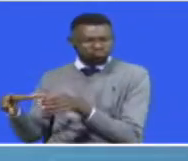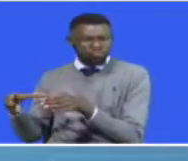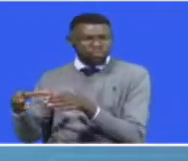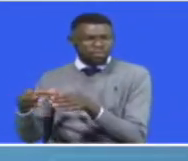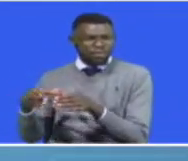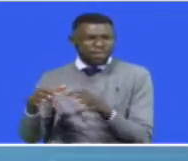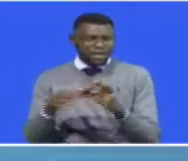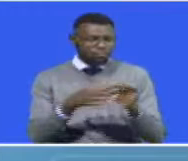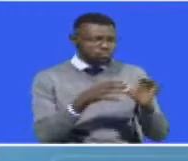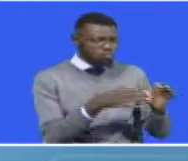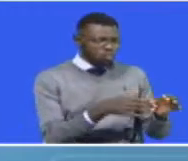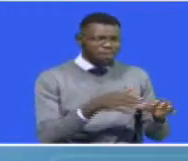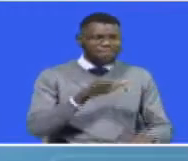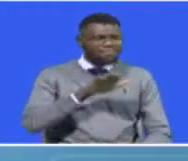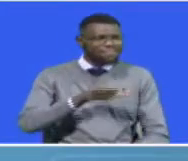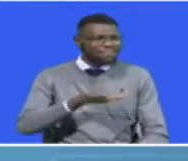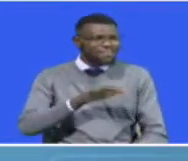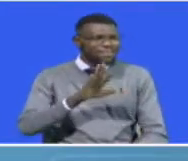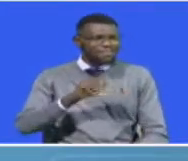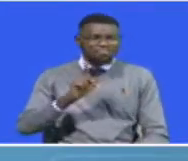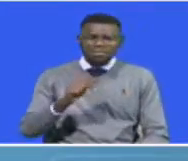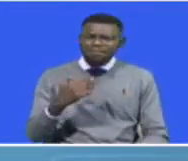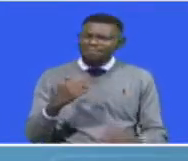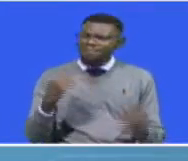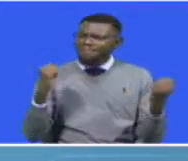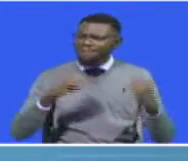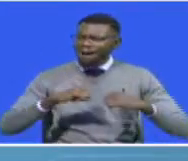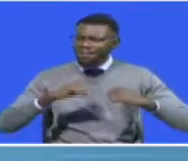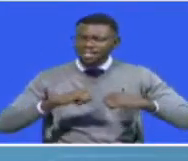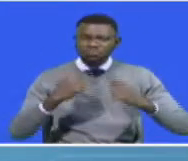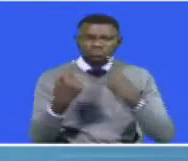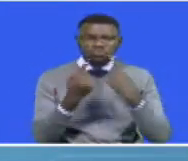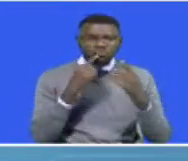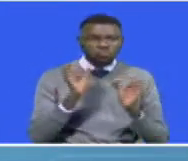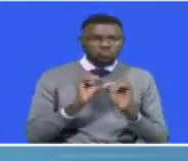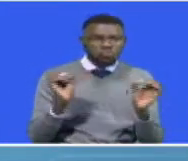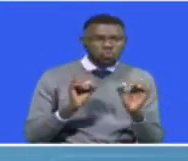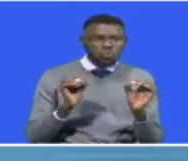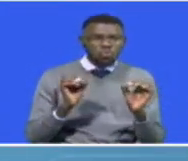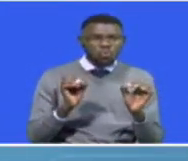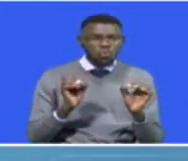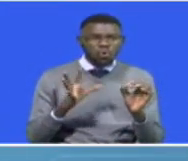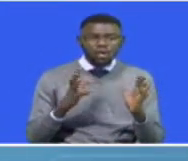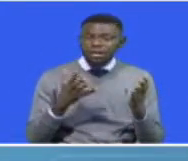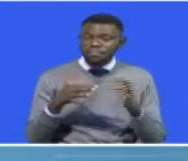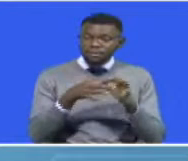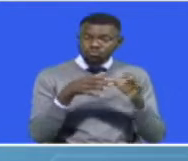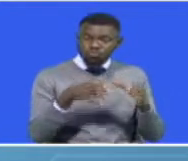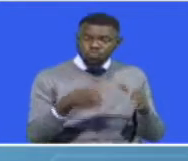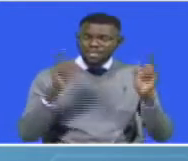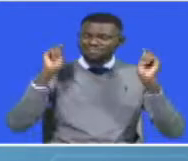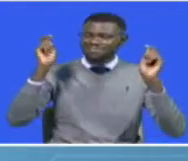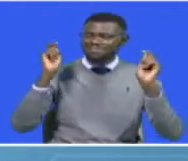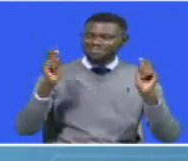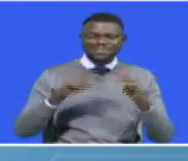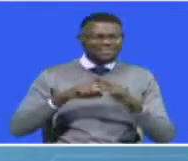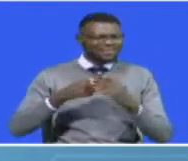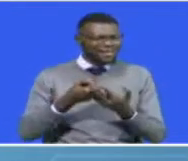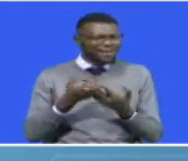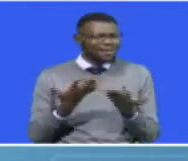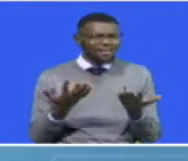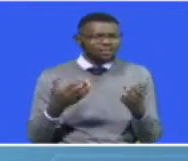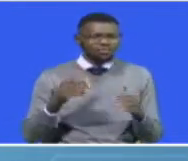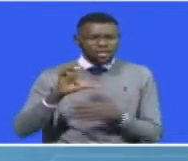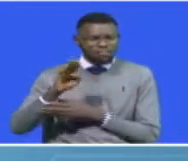bipartisan talks continue to persist on a day that Azimio leaders planned to stage demonstrations within the central business district.